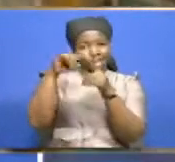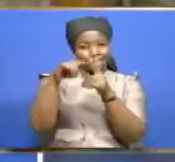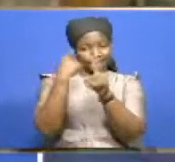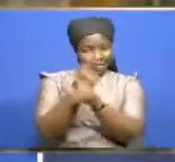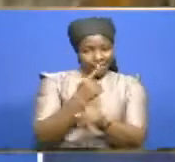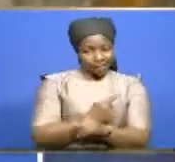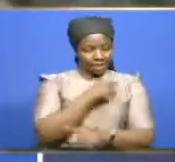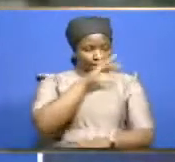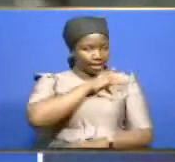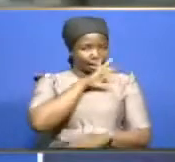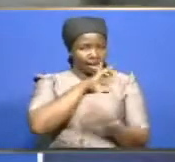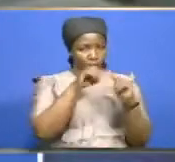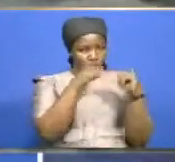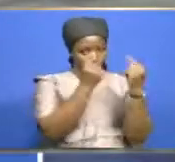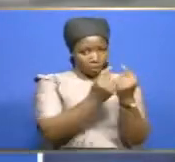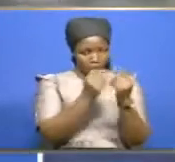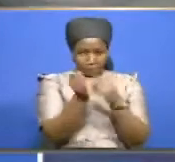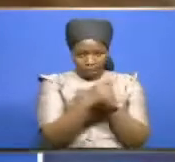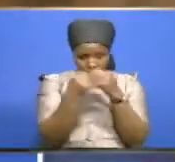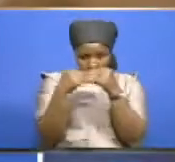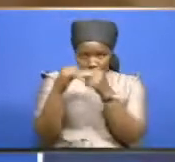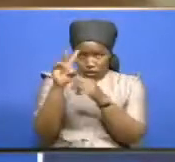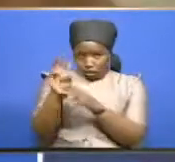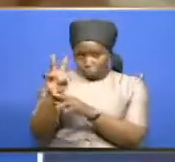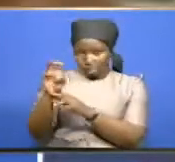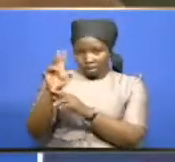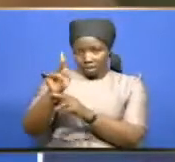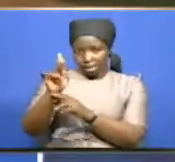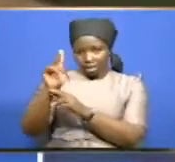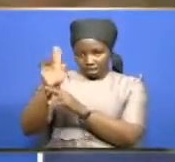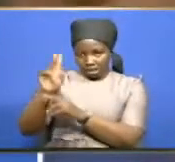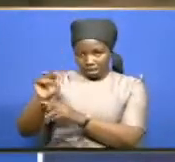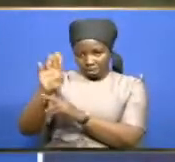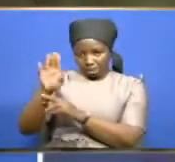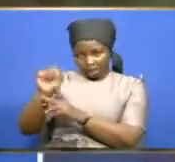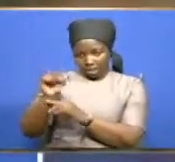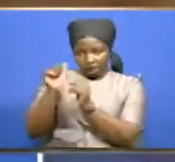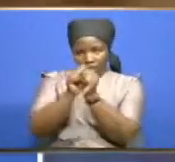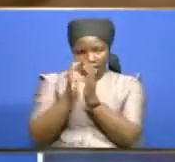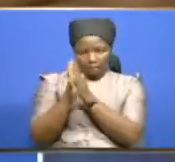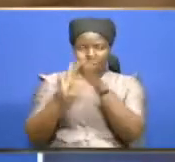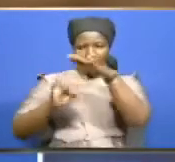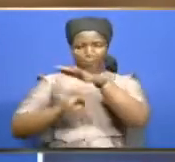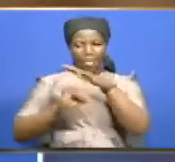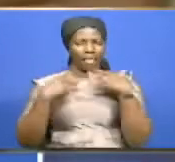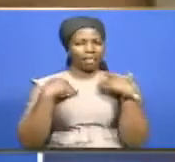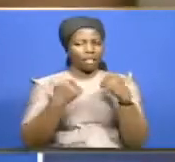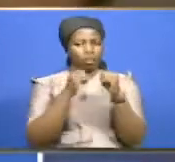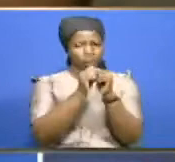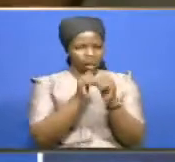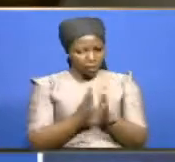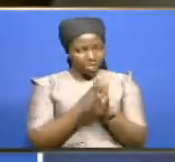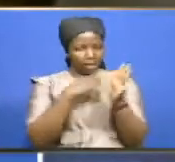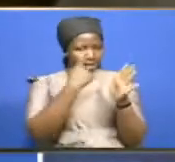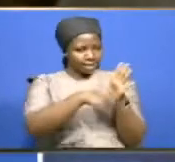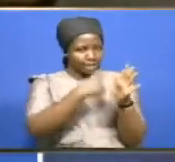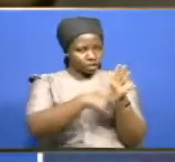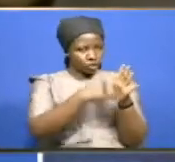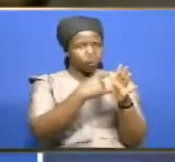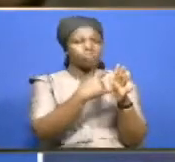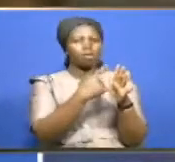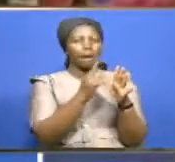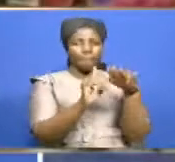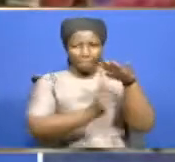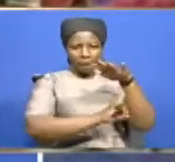In August 2020, the Kenya Bureau of Standards, in collaboration with the Ministry of Health and its parent Industrialization and Trade